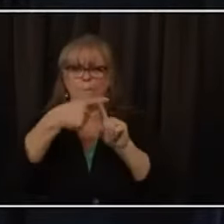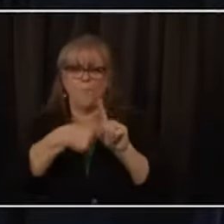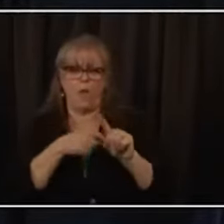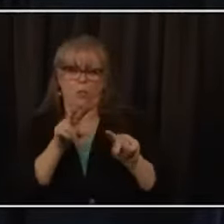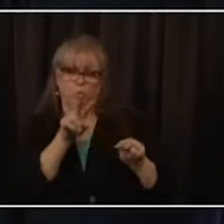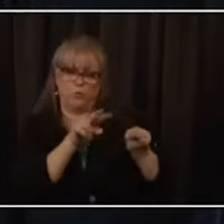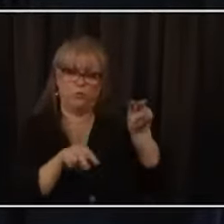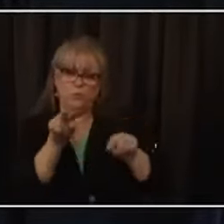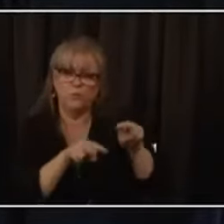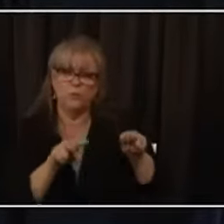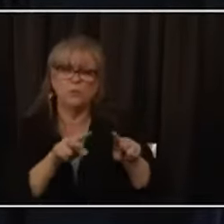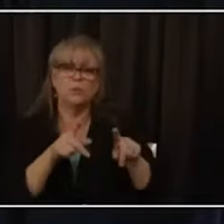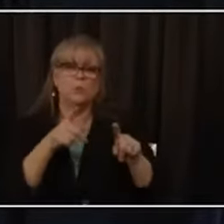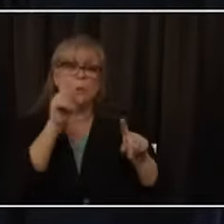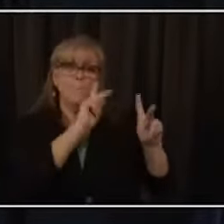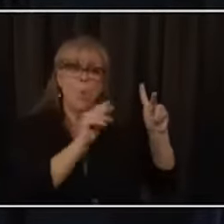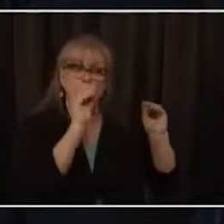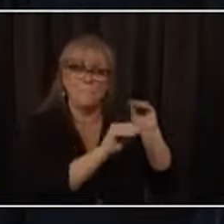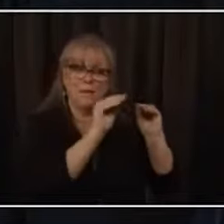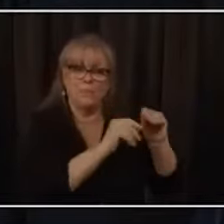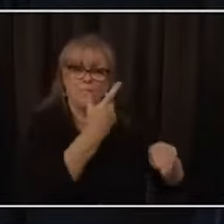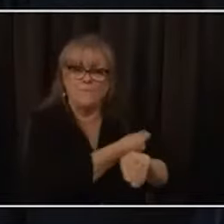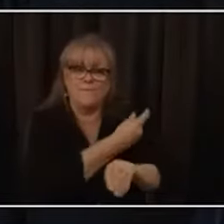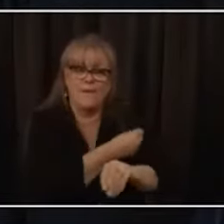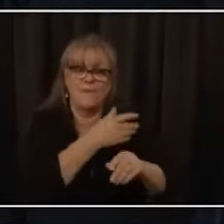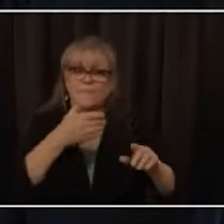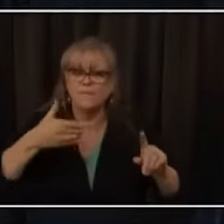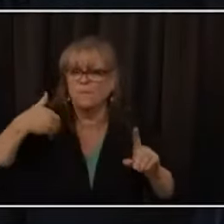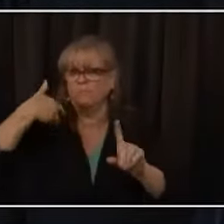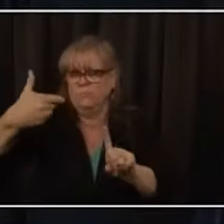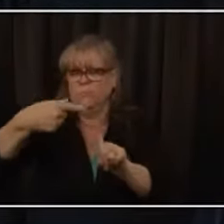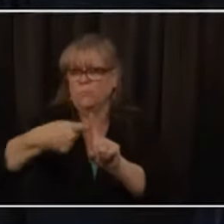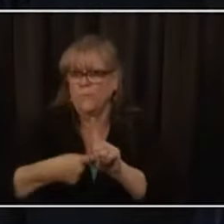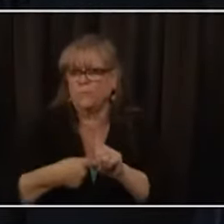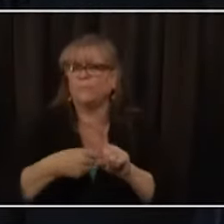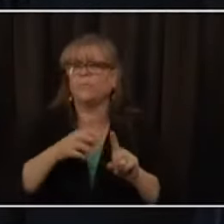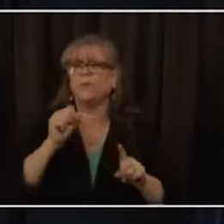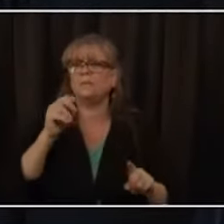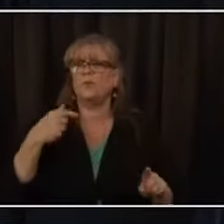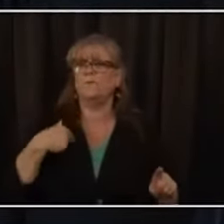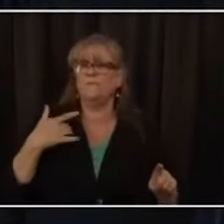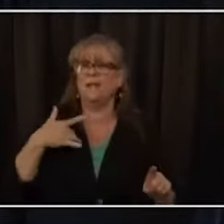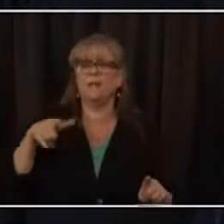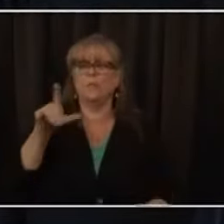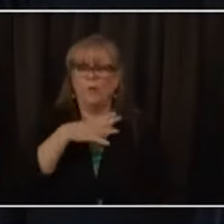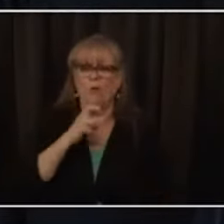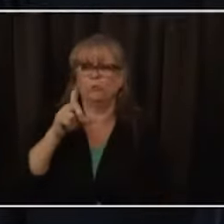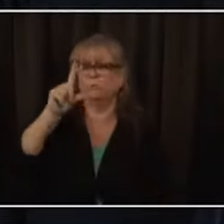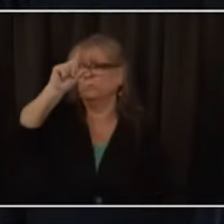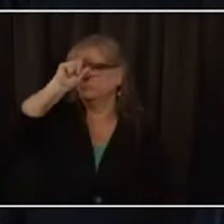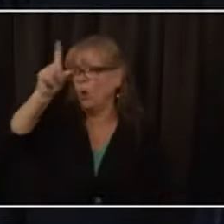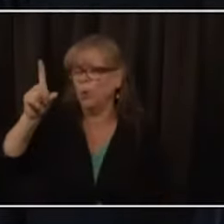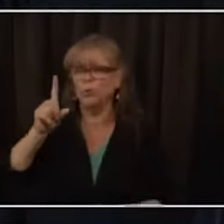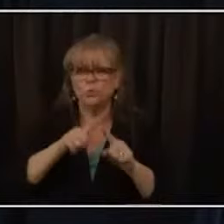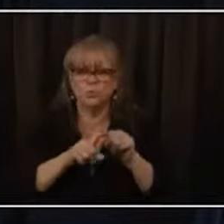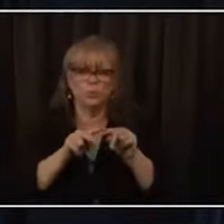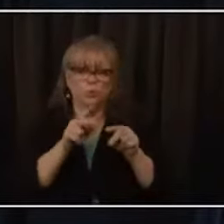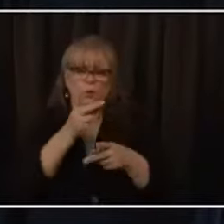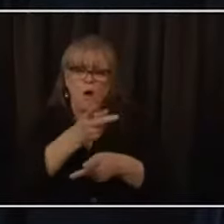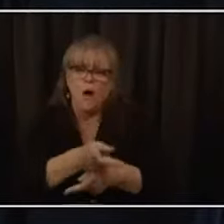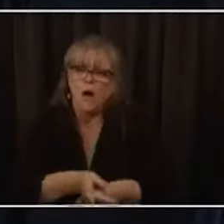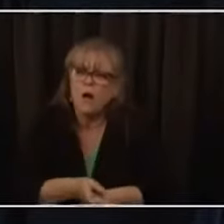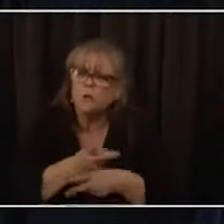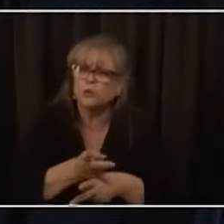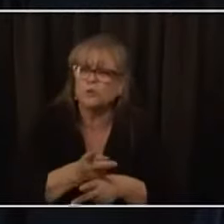vaccinations. Secondly, we think it's a smart approach, balancing thoughtful caution with our desire to fully reopen.